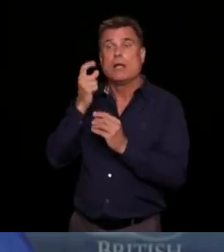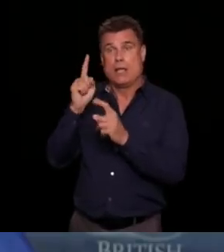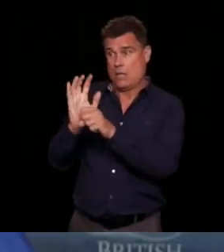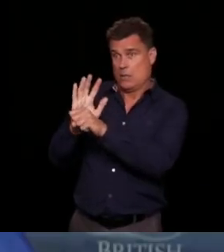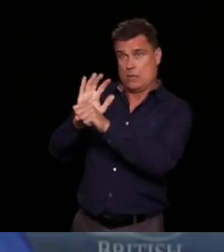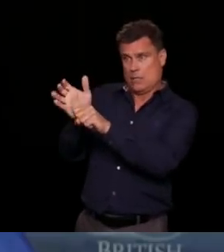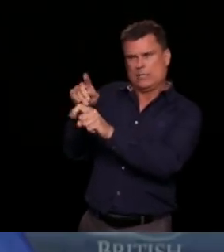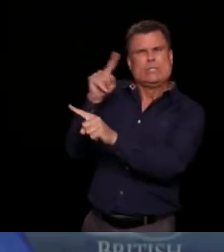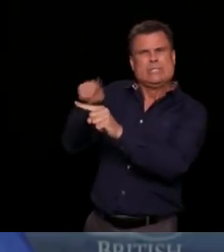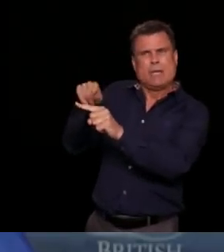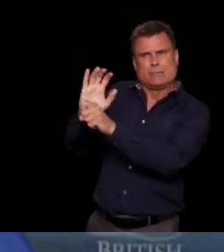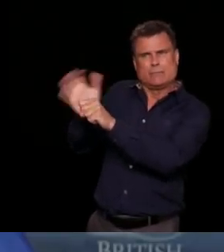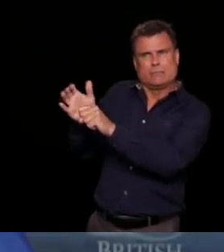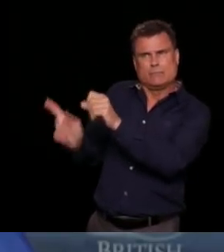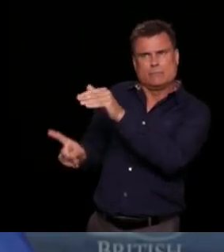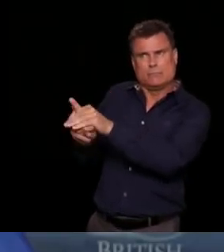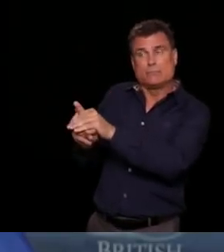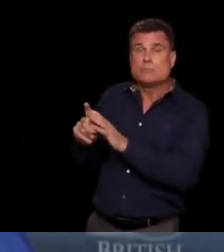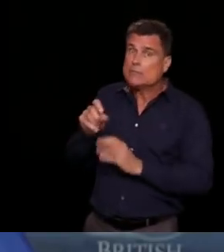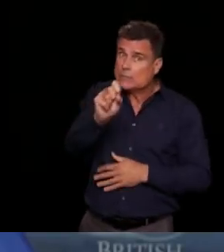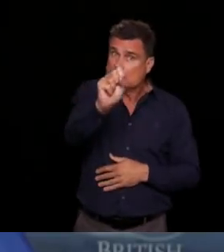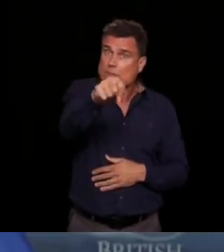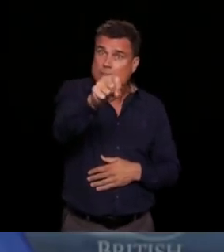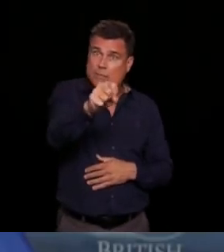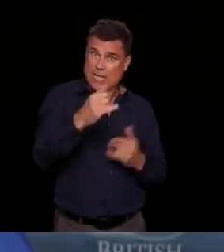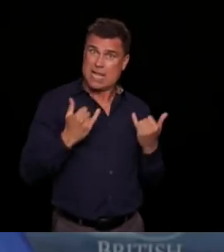Yes, there's no question that we've received more